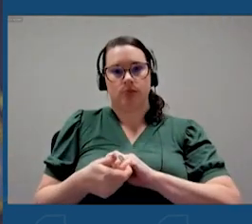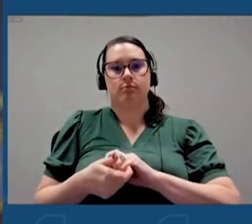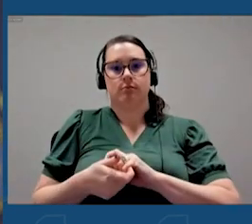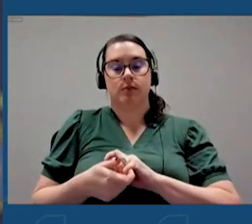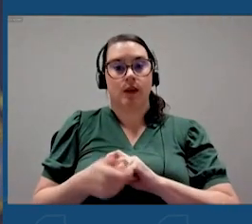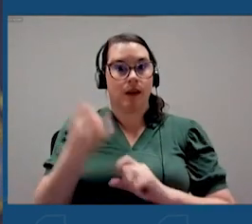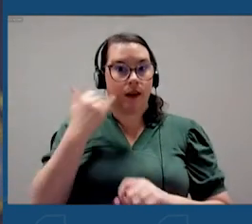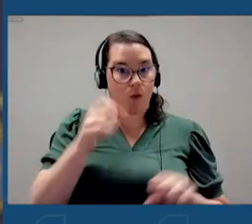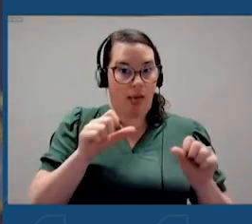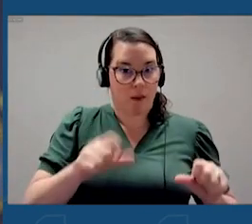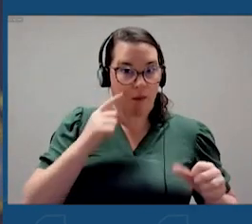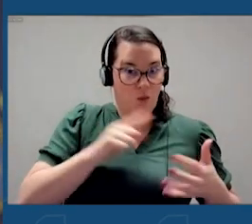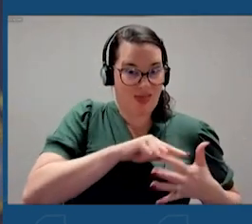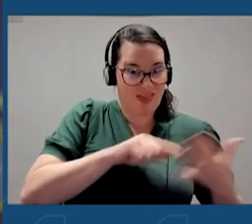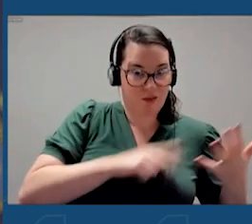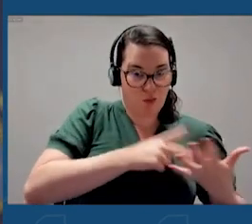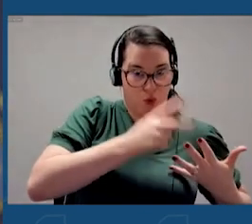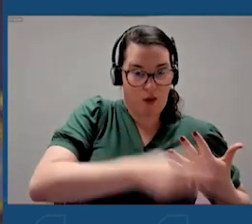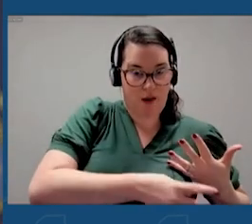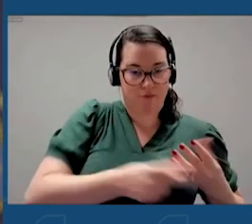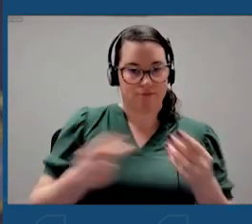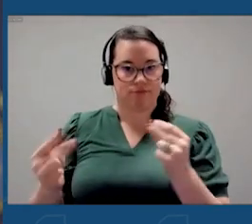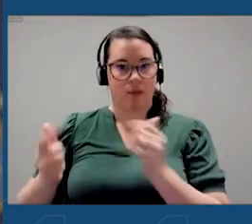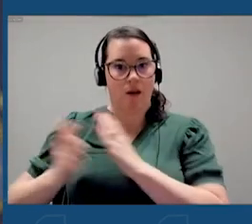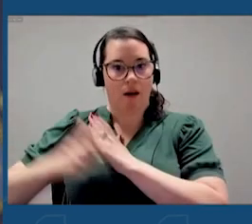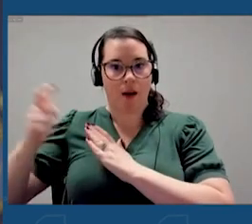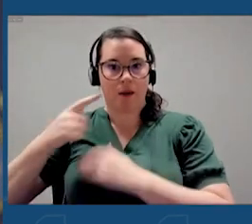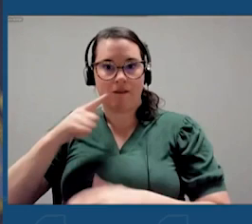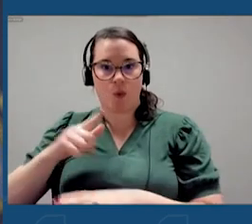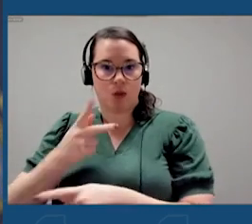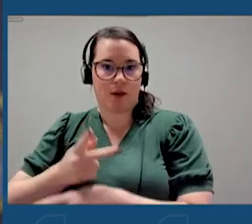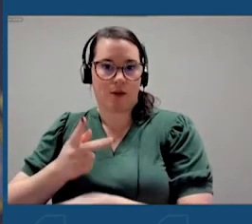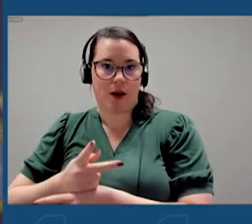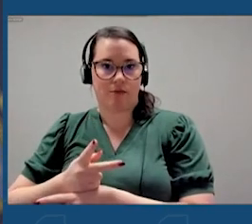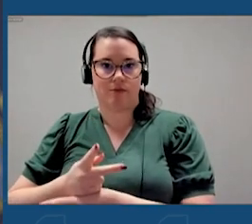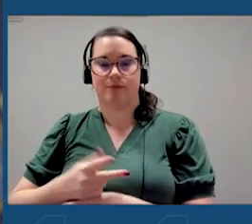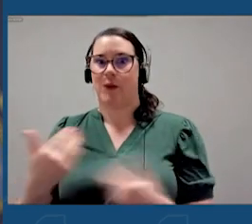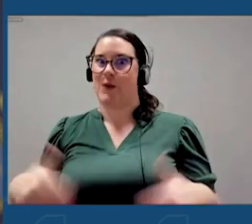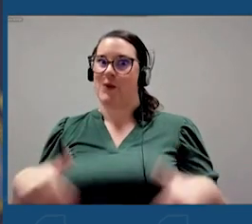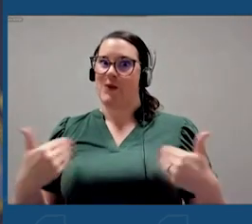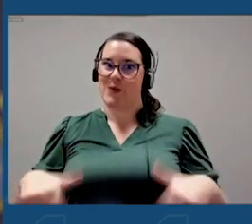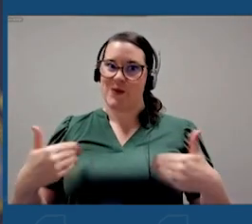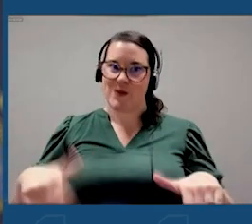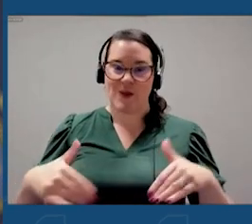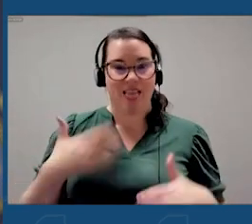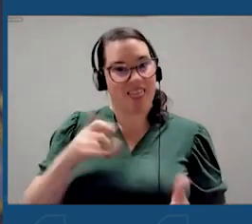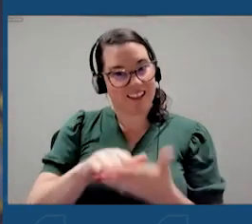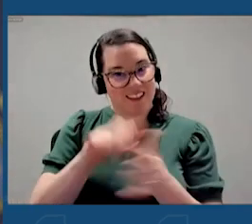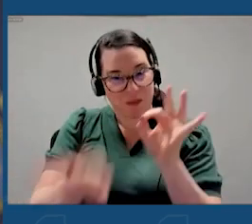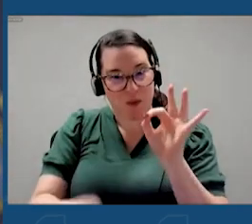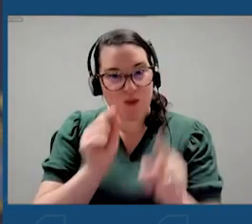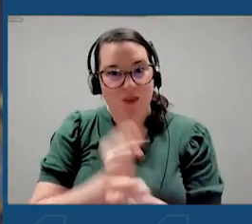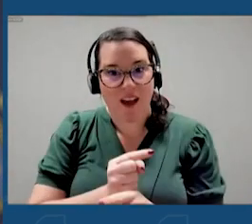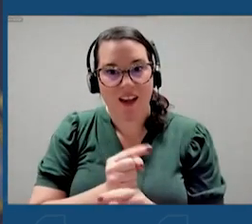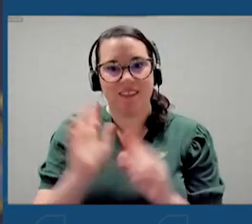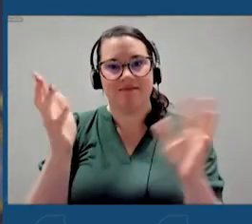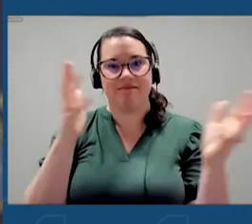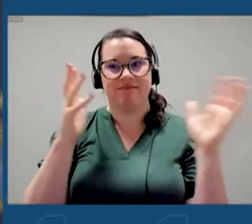eligible for one of these other programs, you're automatically eligible for child care. How about that for being simple?